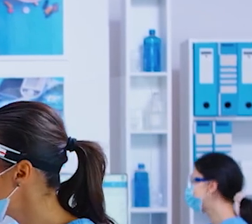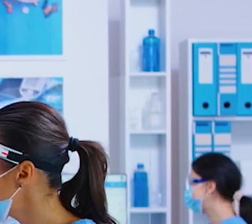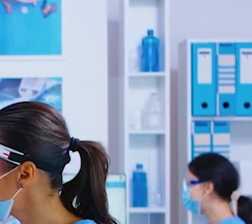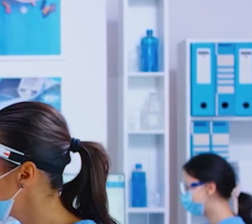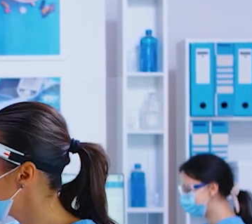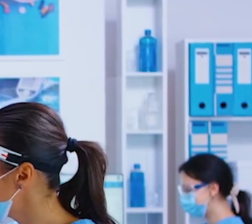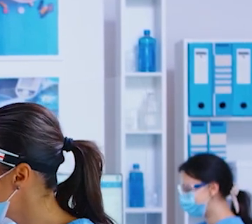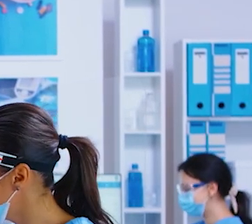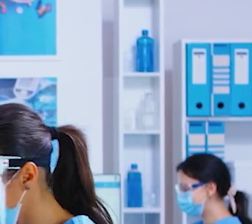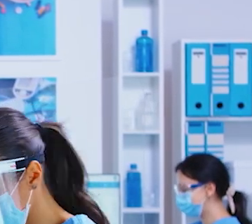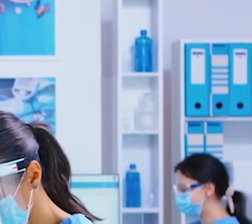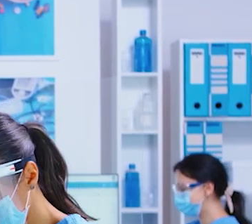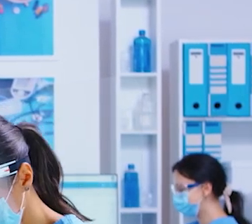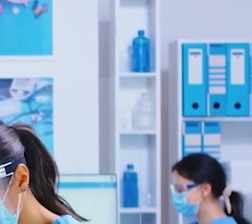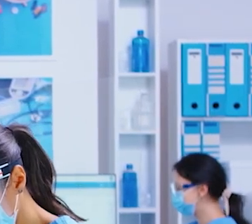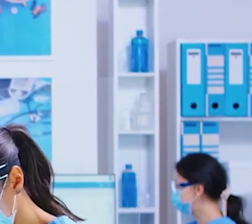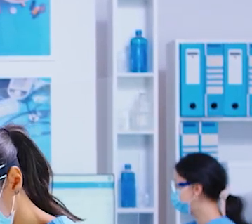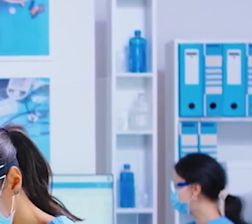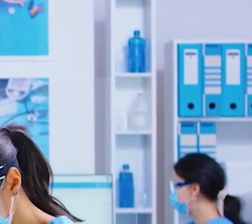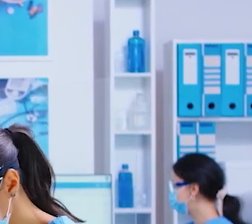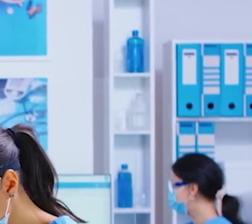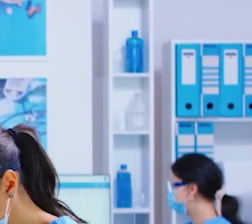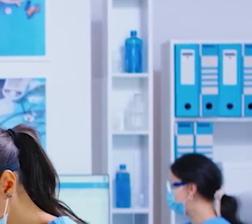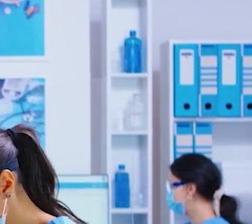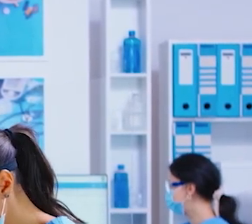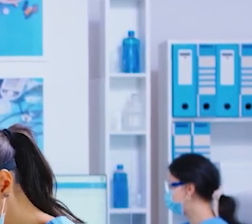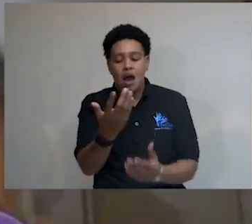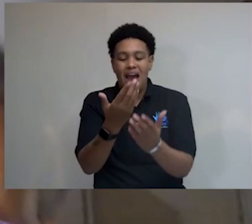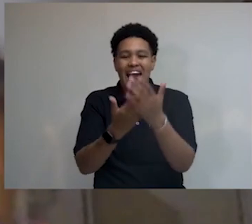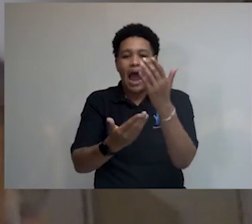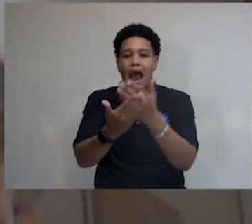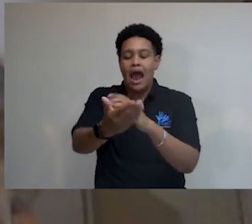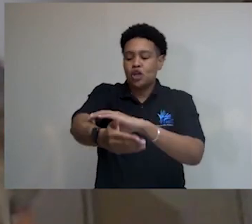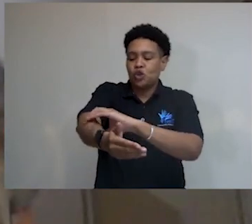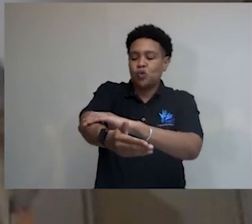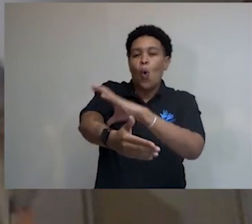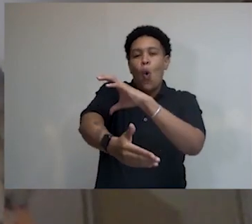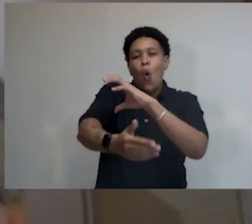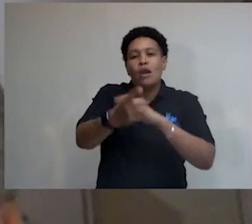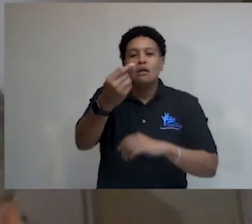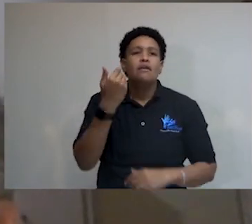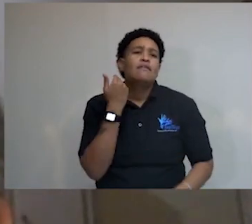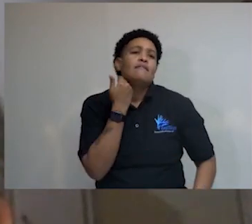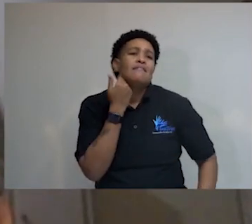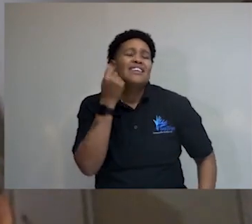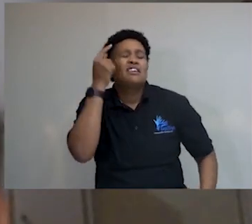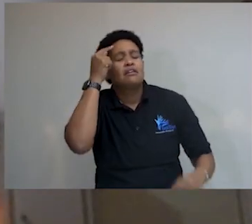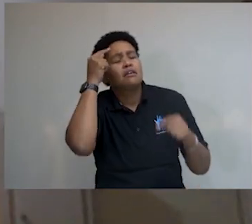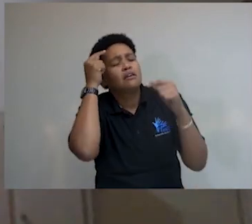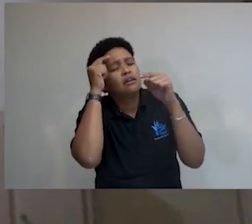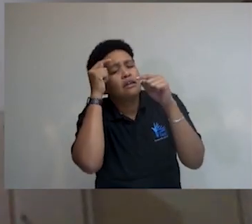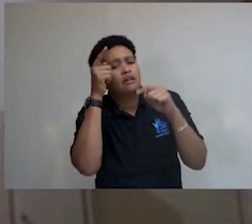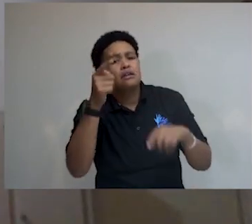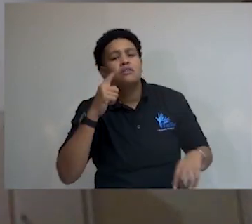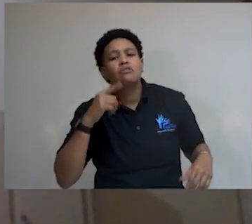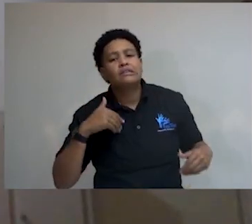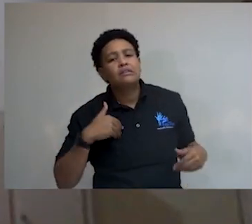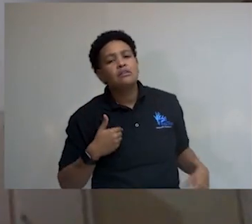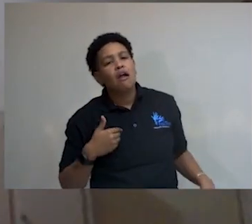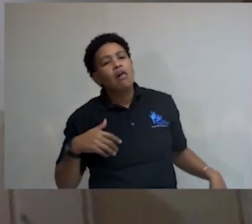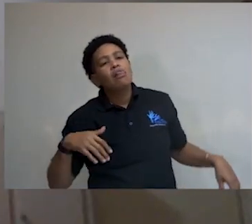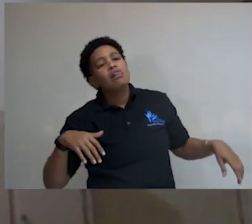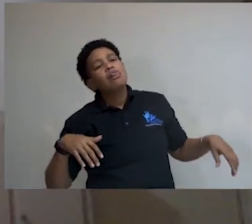any significance are like a swollen arm, a little fever, headache,